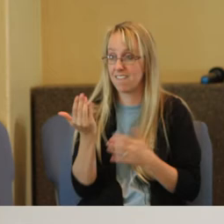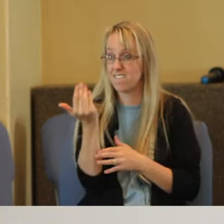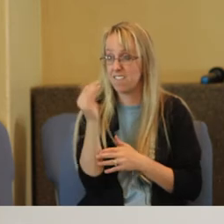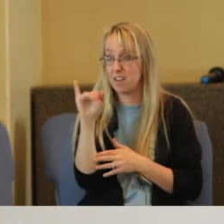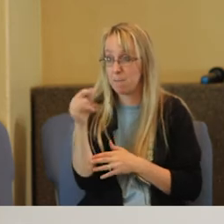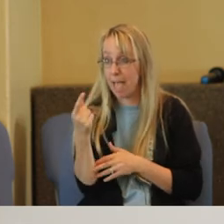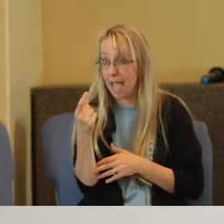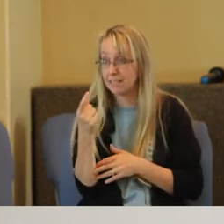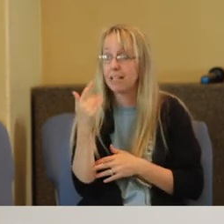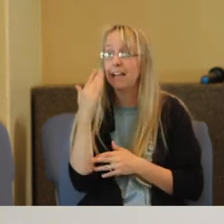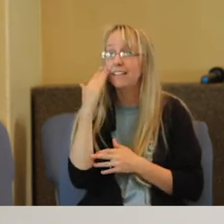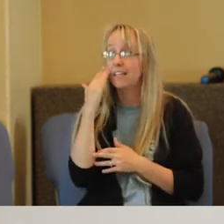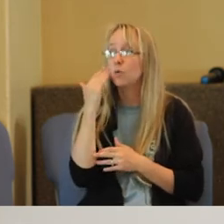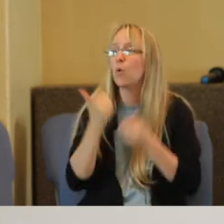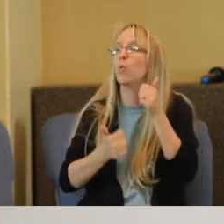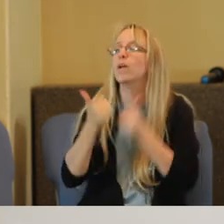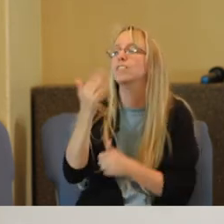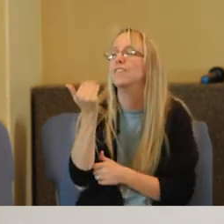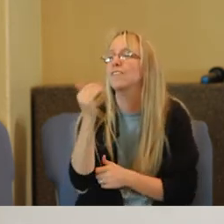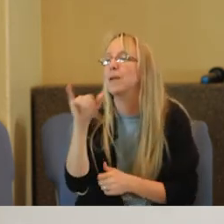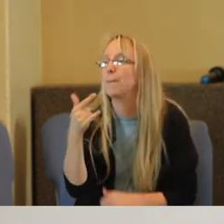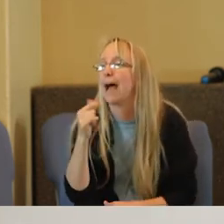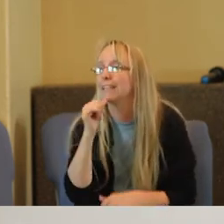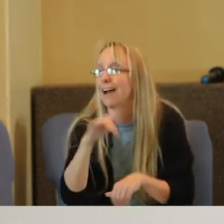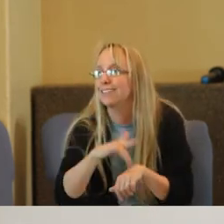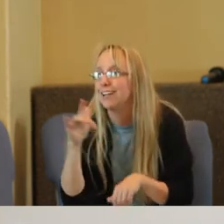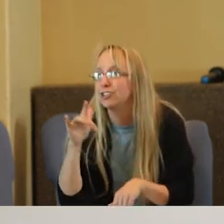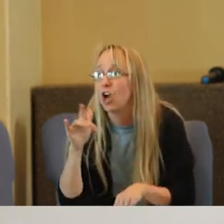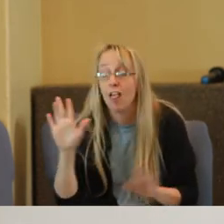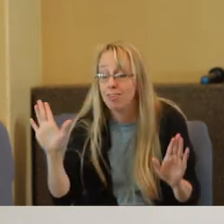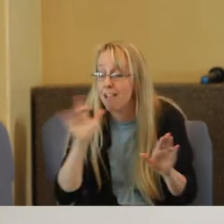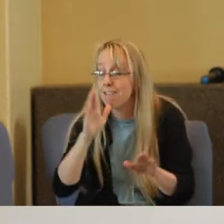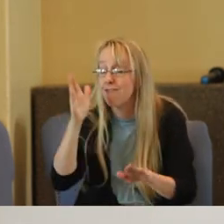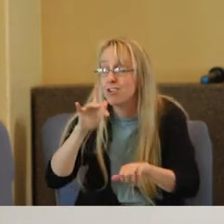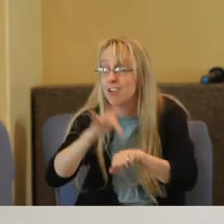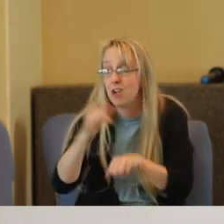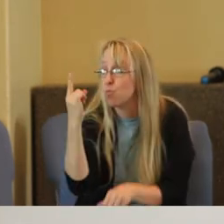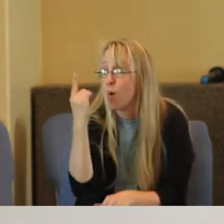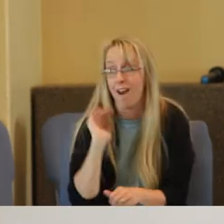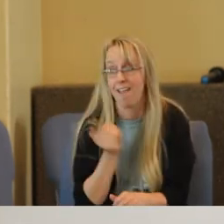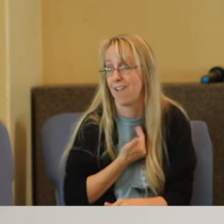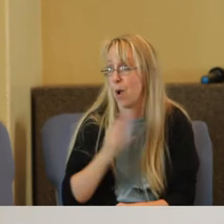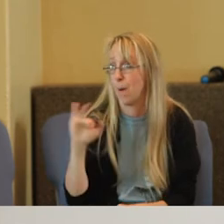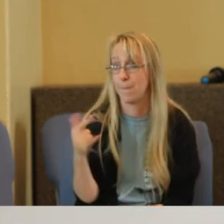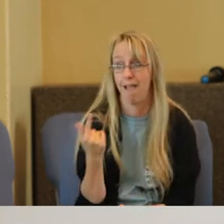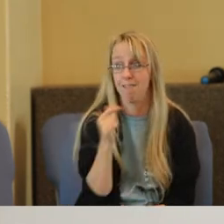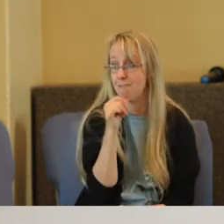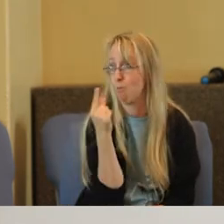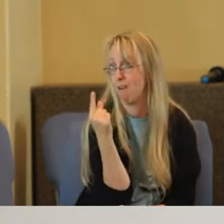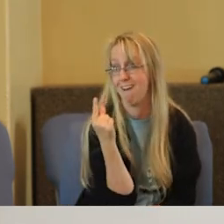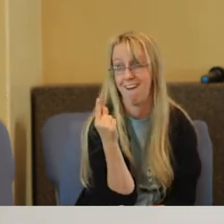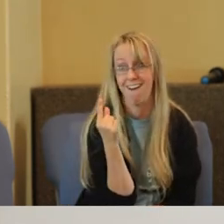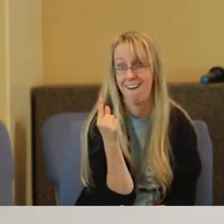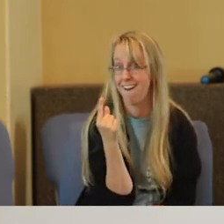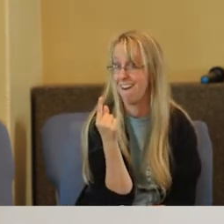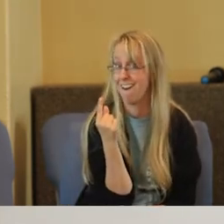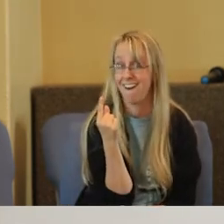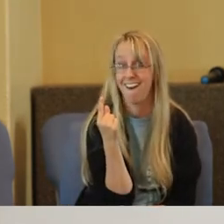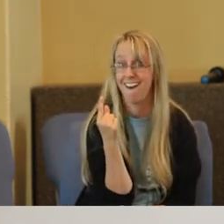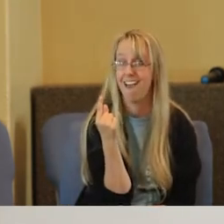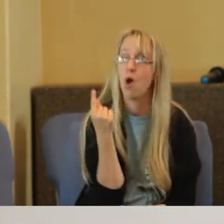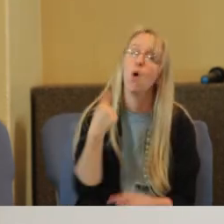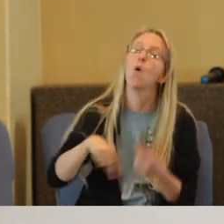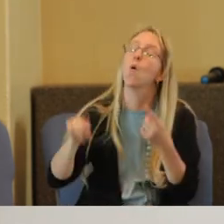was? They didn't touch a single one of our bags. Yeah. When we're